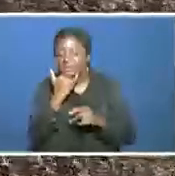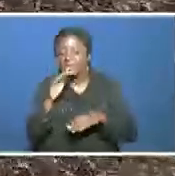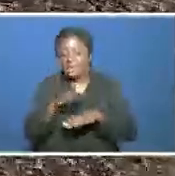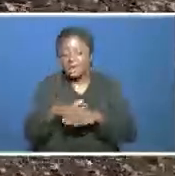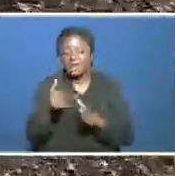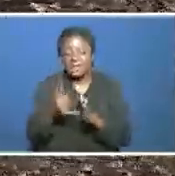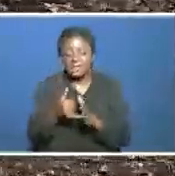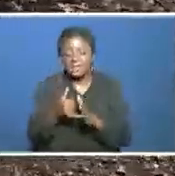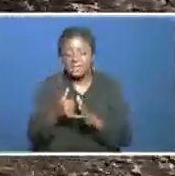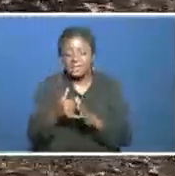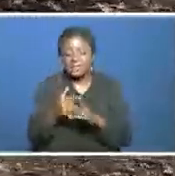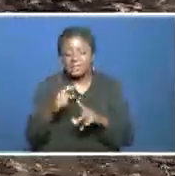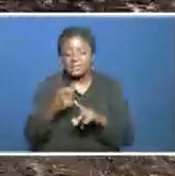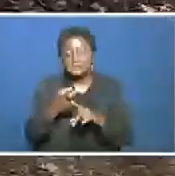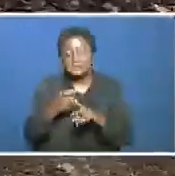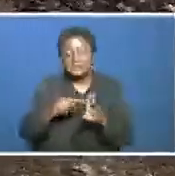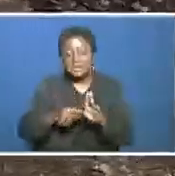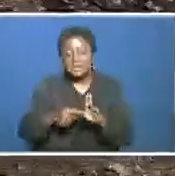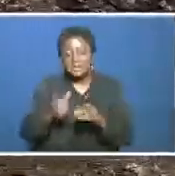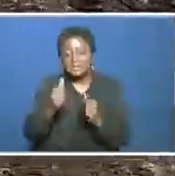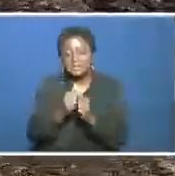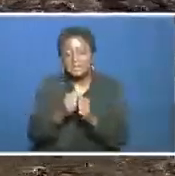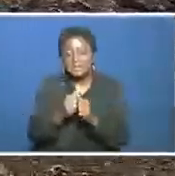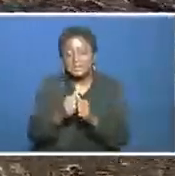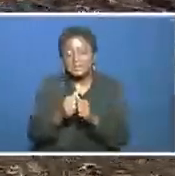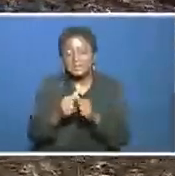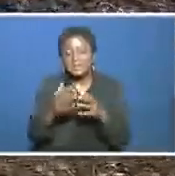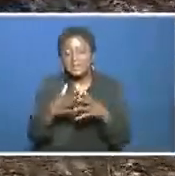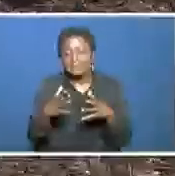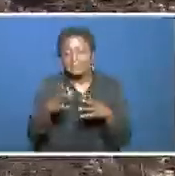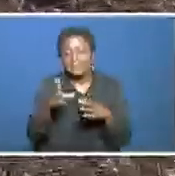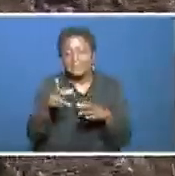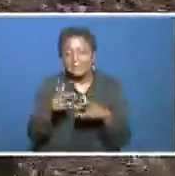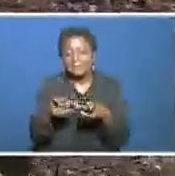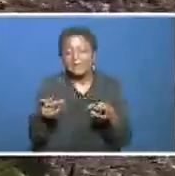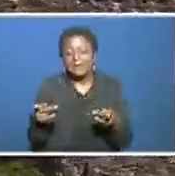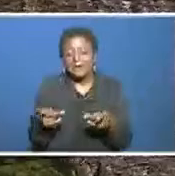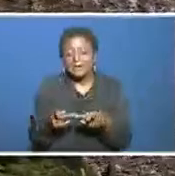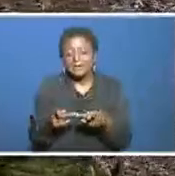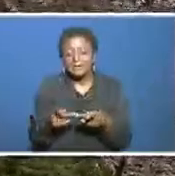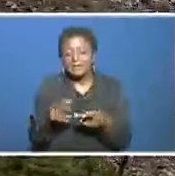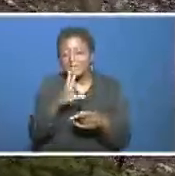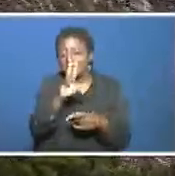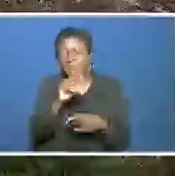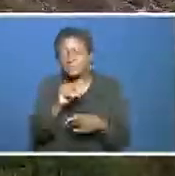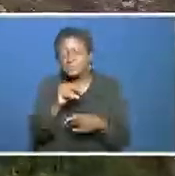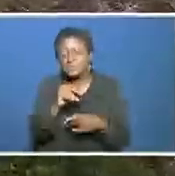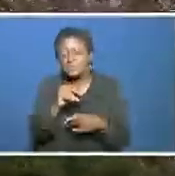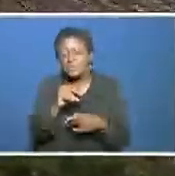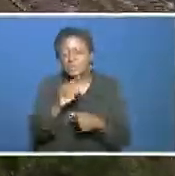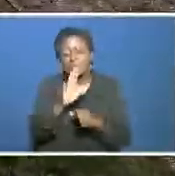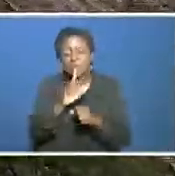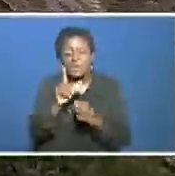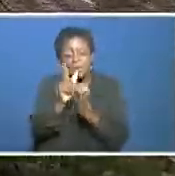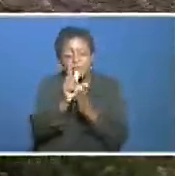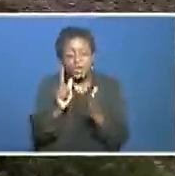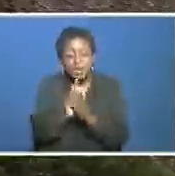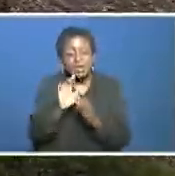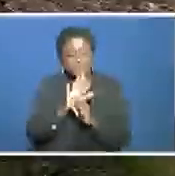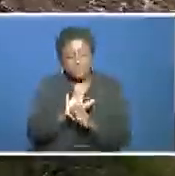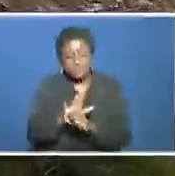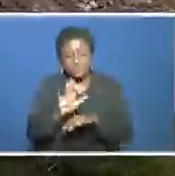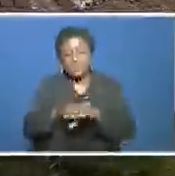no encroachments were found, but there was law enforcement and immigration activity on 2 farms bordering that park. He